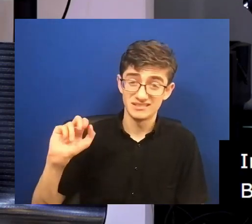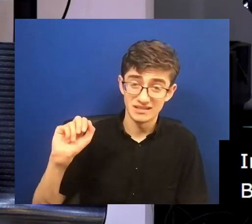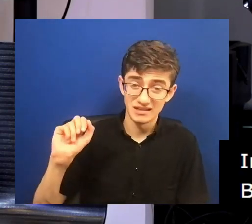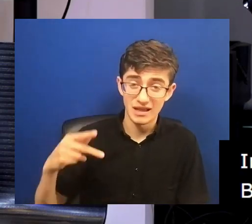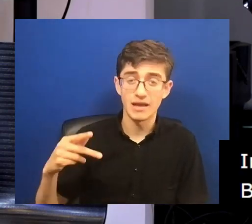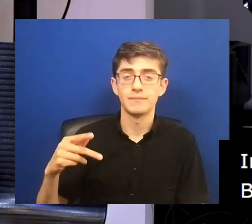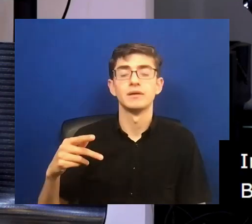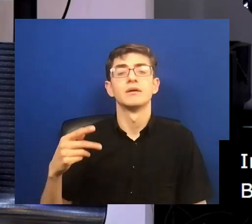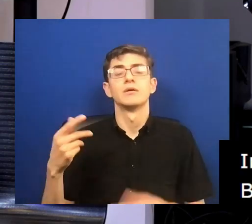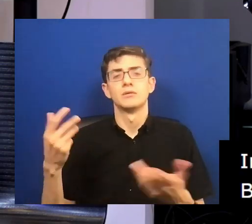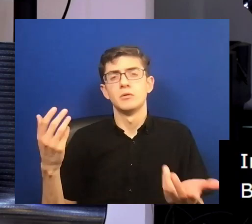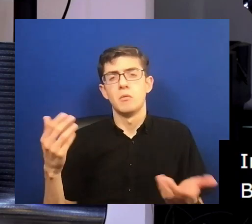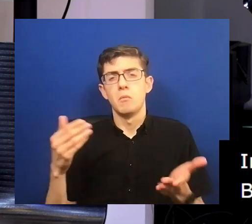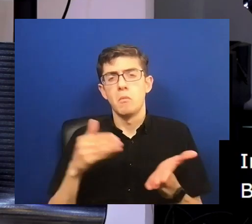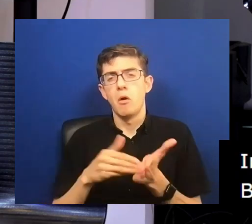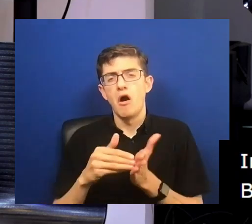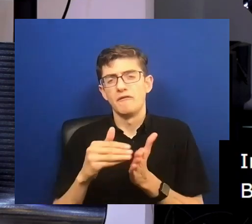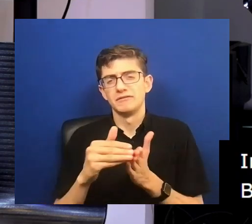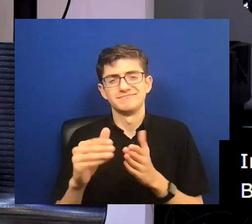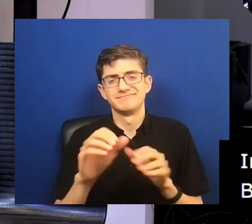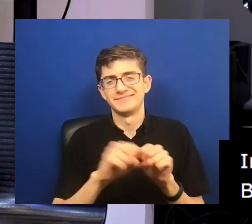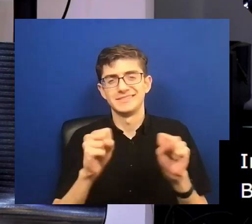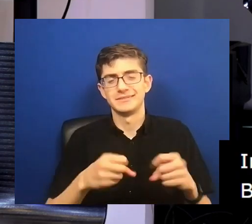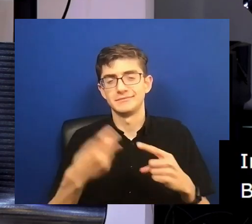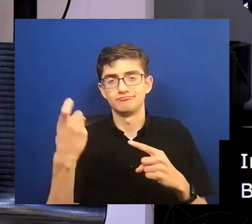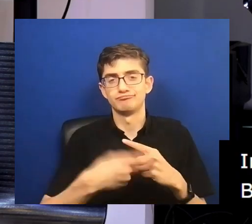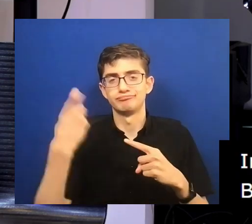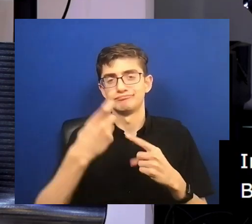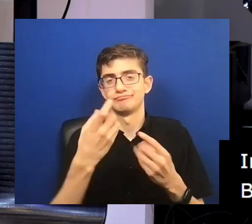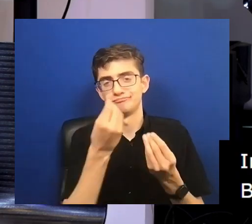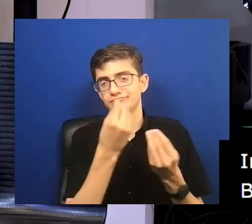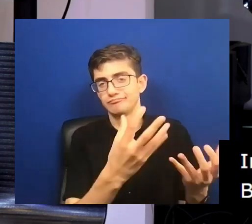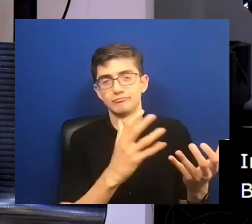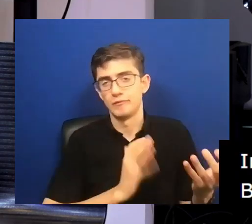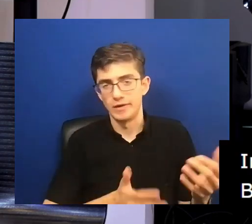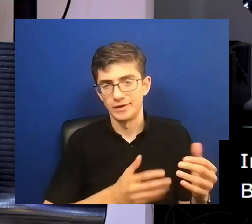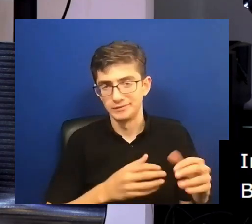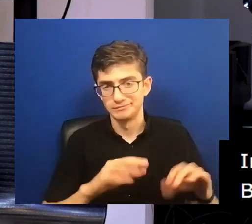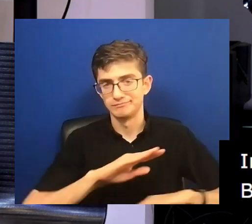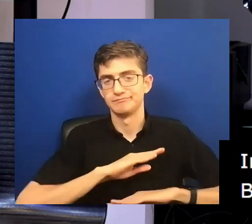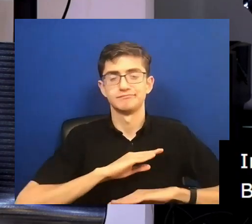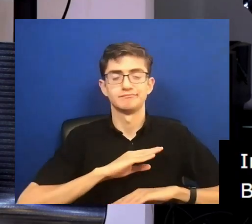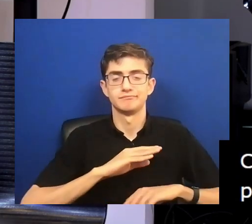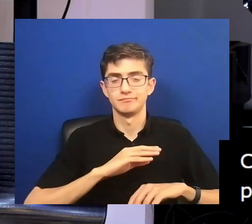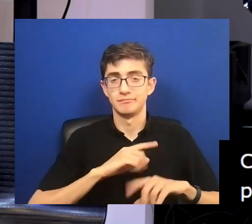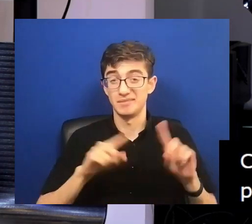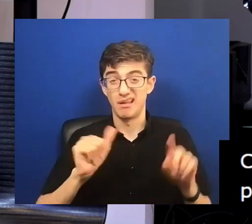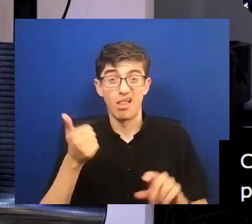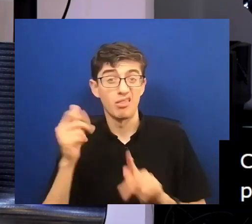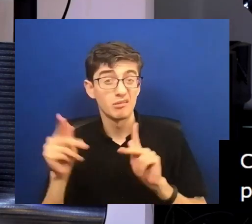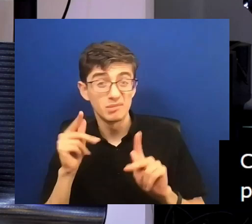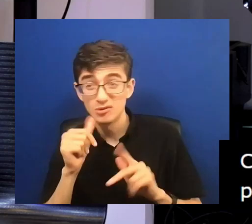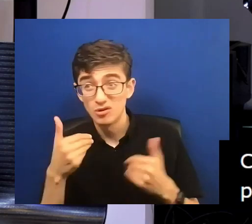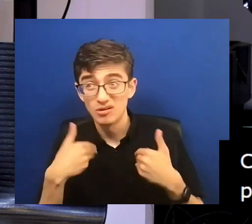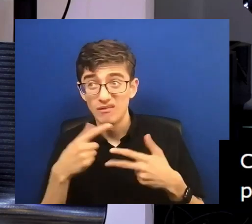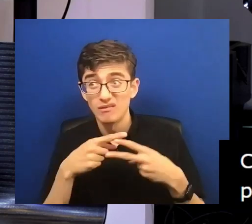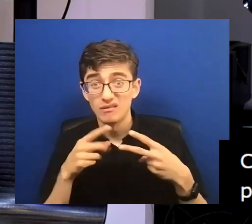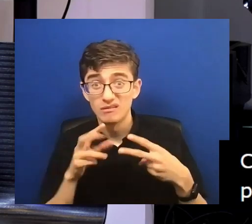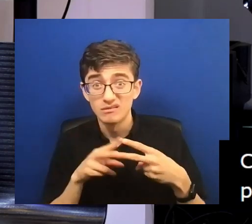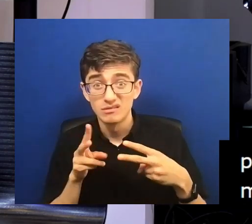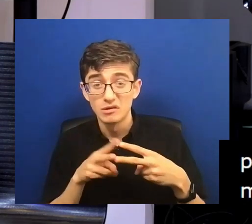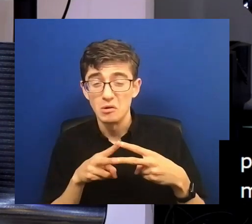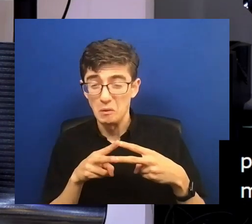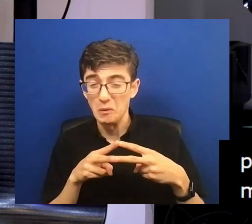verify that you qualify and give you a confirmation number pretty quickly. For many people, it's much more complicated than that. So we